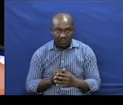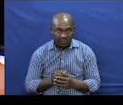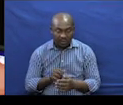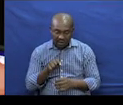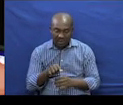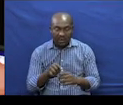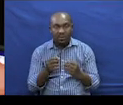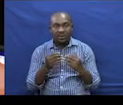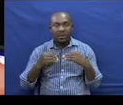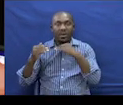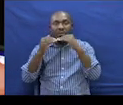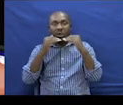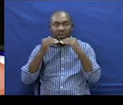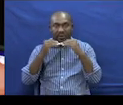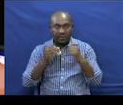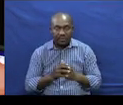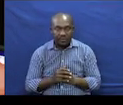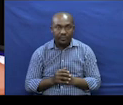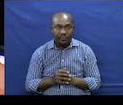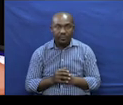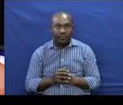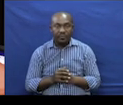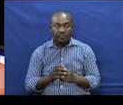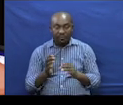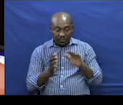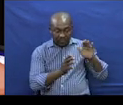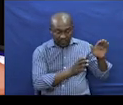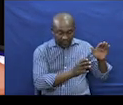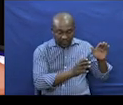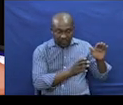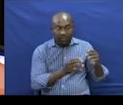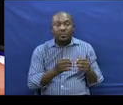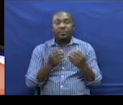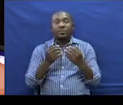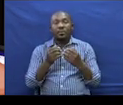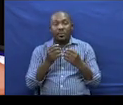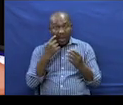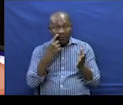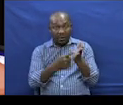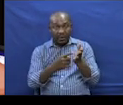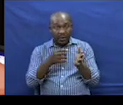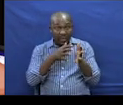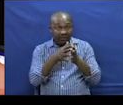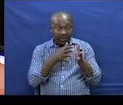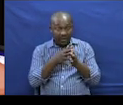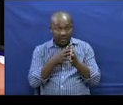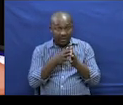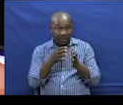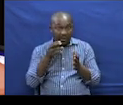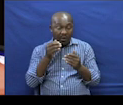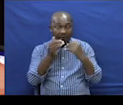democracy. Next, after looking at the definition of the concept of democracy, we need to look at